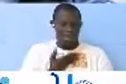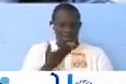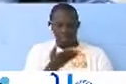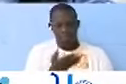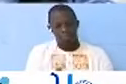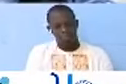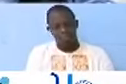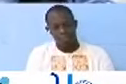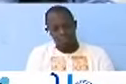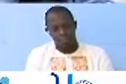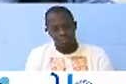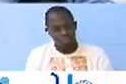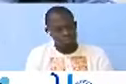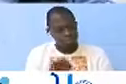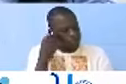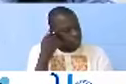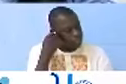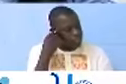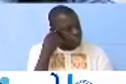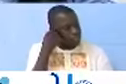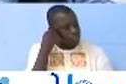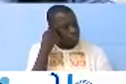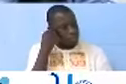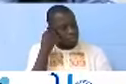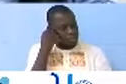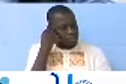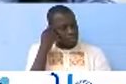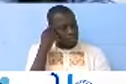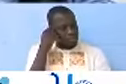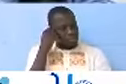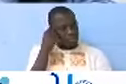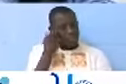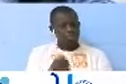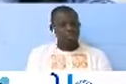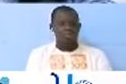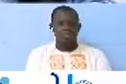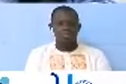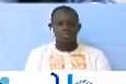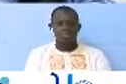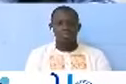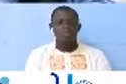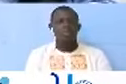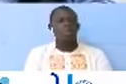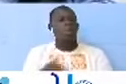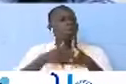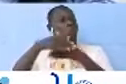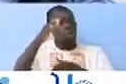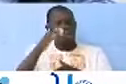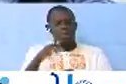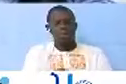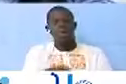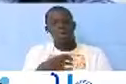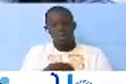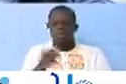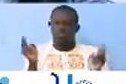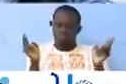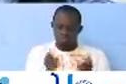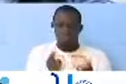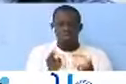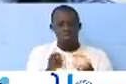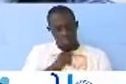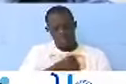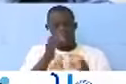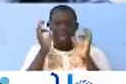tarda maroko no fami bi da tilisaba c'est de fond le comme fois sur kama. It was more than that, just to shorten